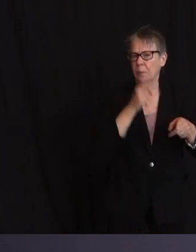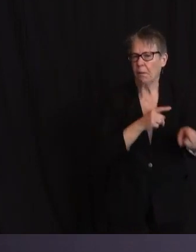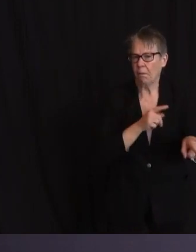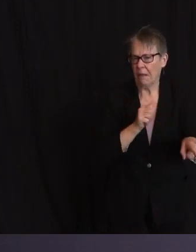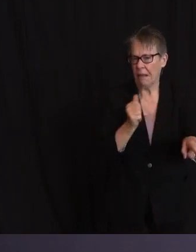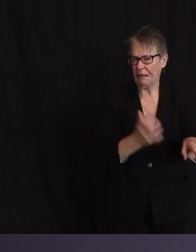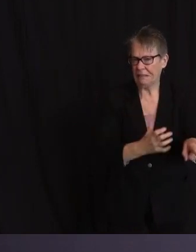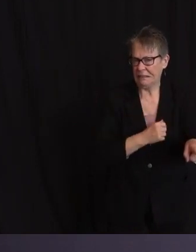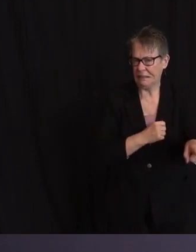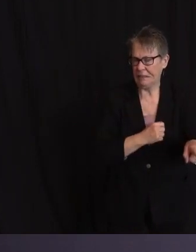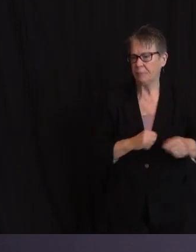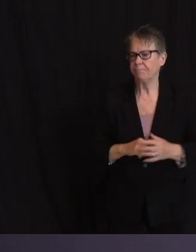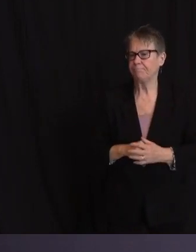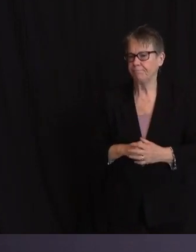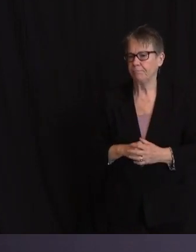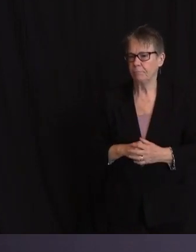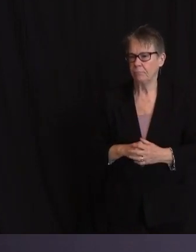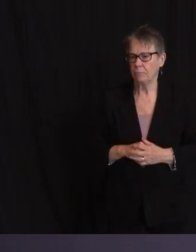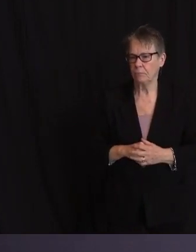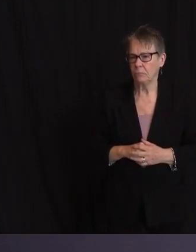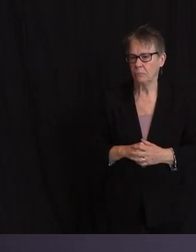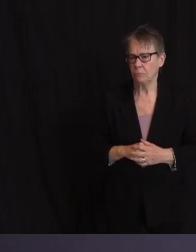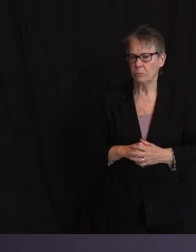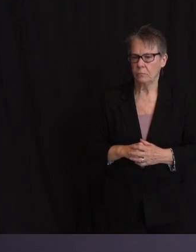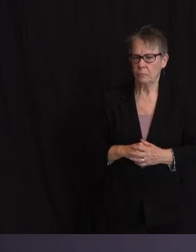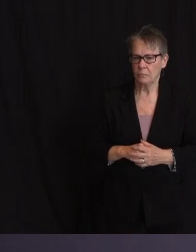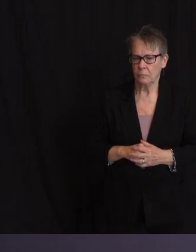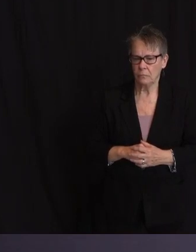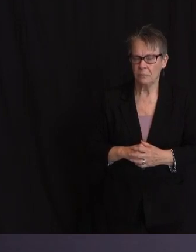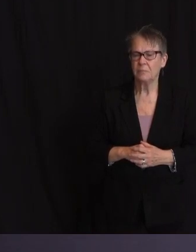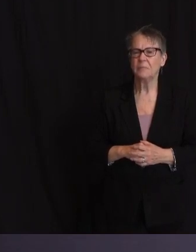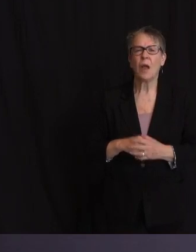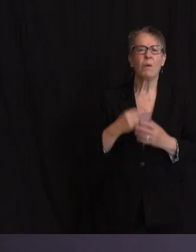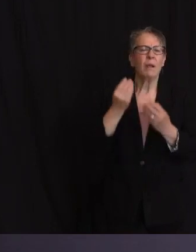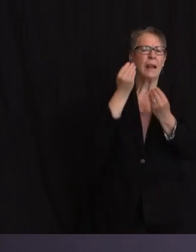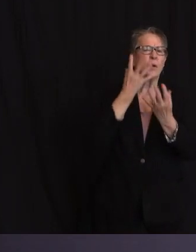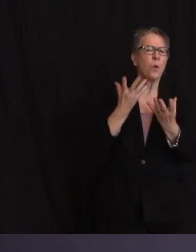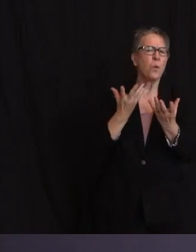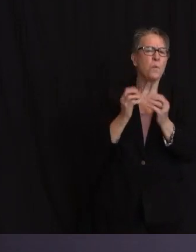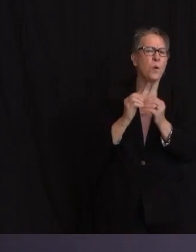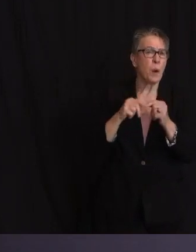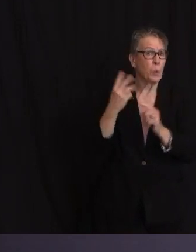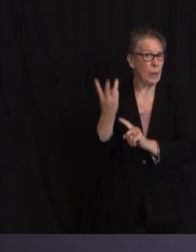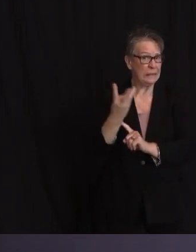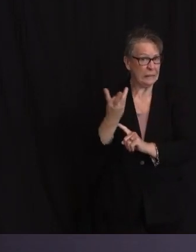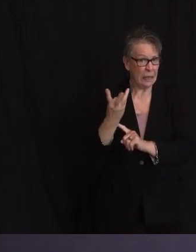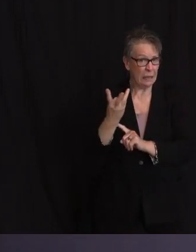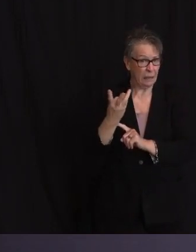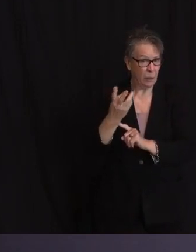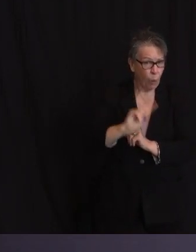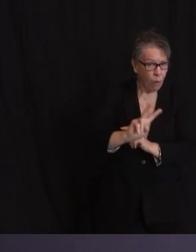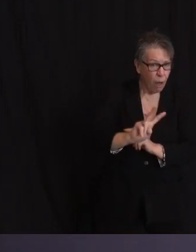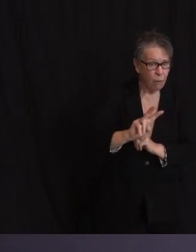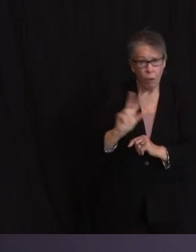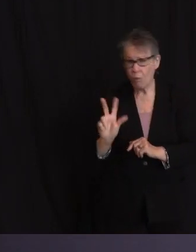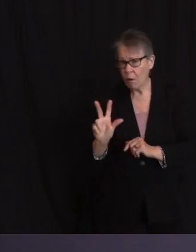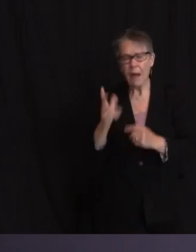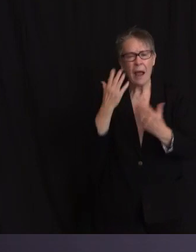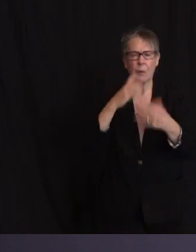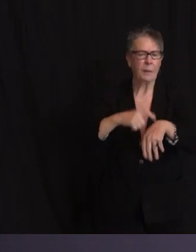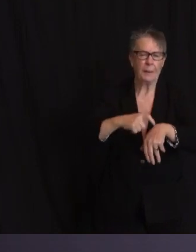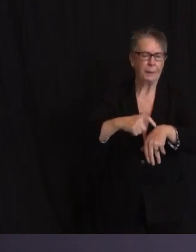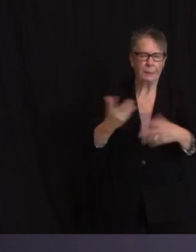you know the details on Wednesday. Commissioner Judy Persichelli, thank you. Dr. Ed Lifshitz, thank you. Colonel Pat Callahan, thank you.